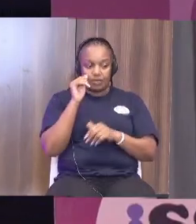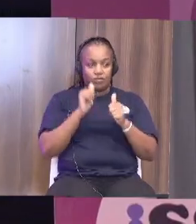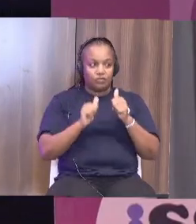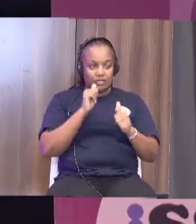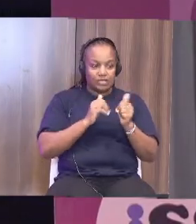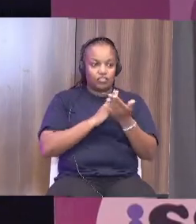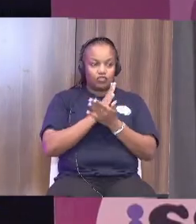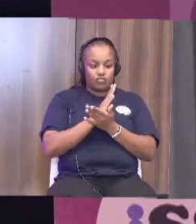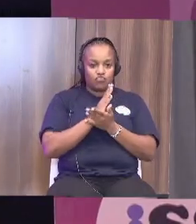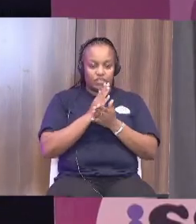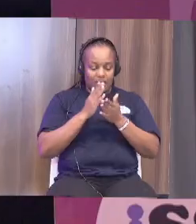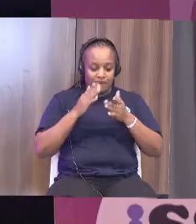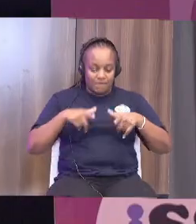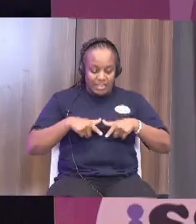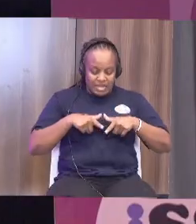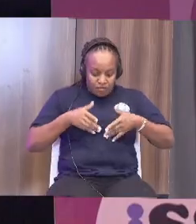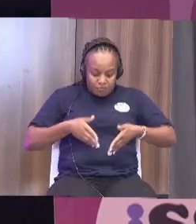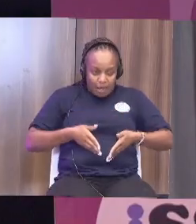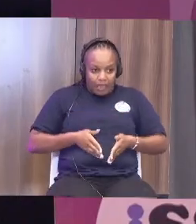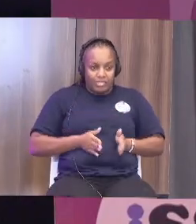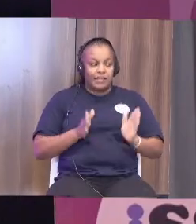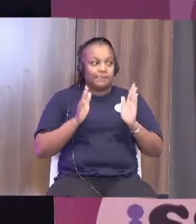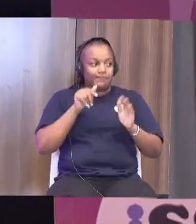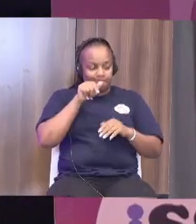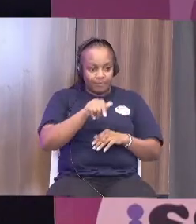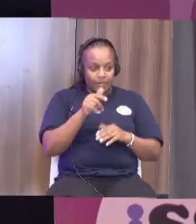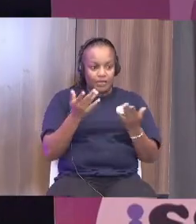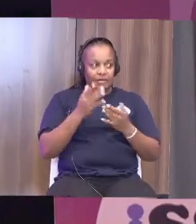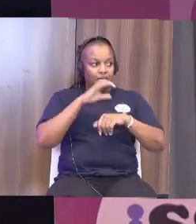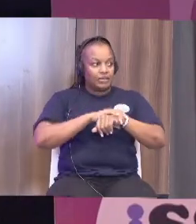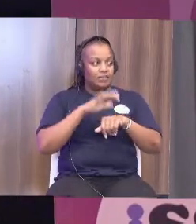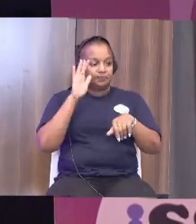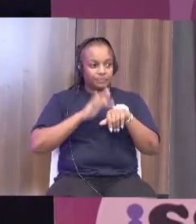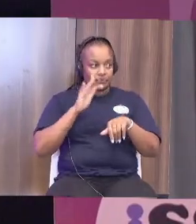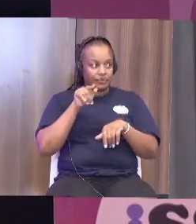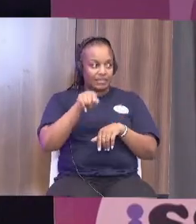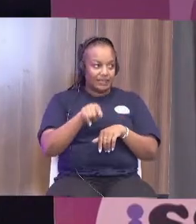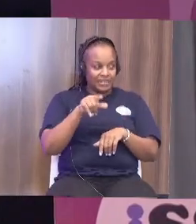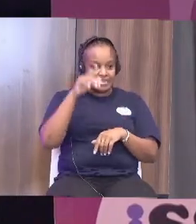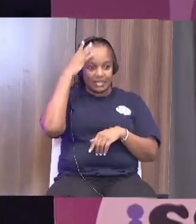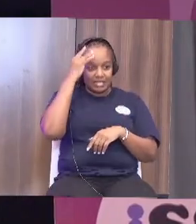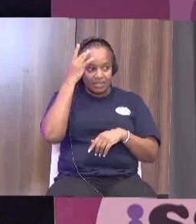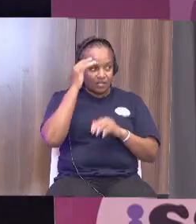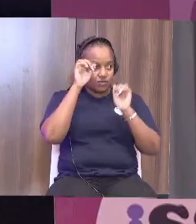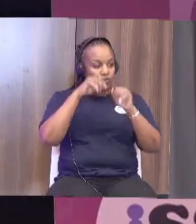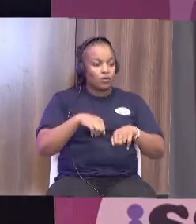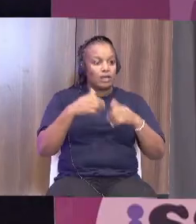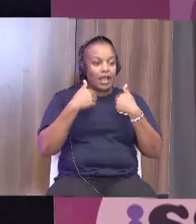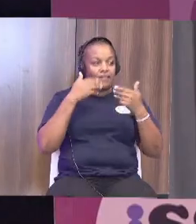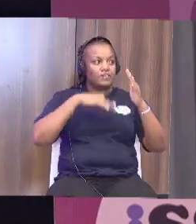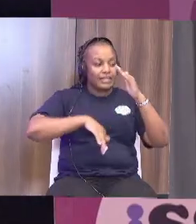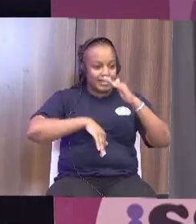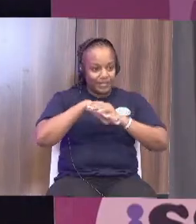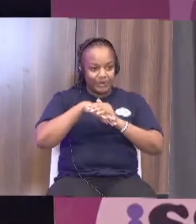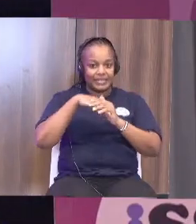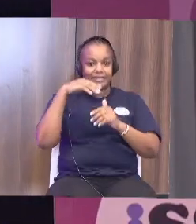birth canal and also maybe the ascending infection. Whereas for late onset disease, it might be a more limited dose that the baby